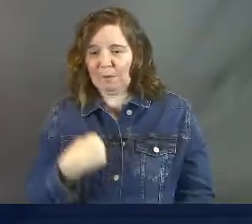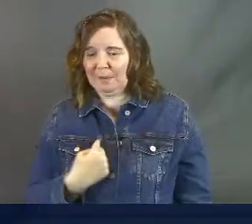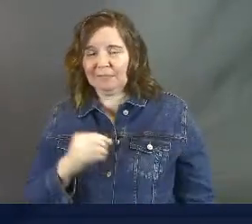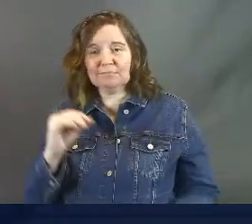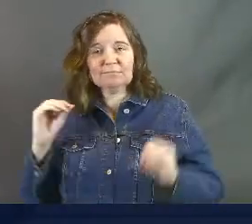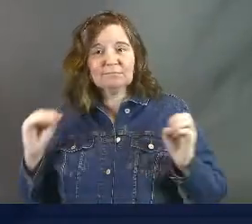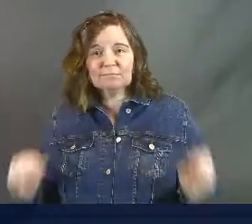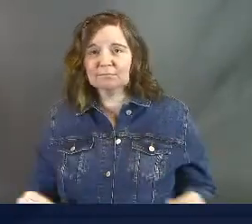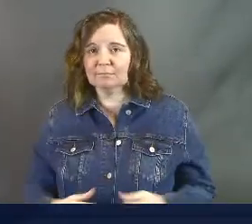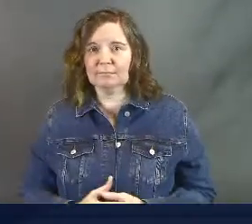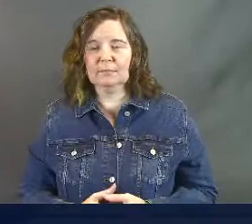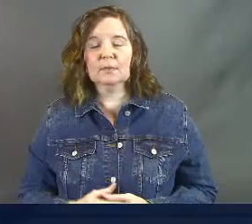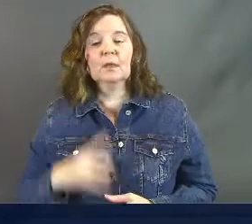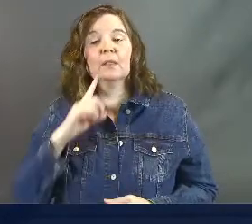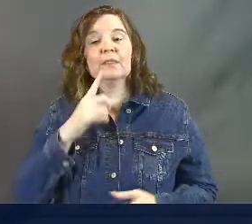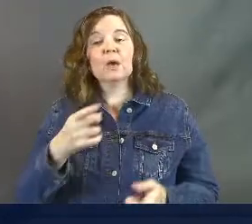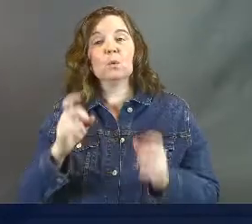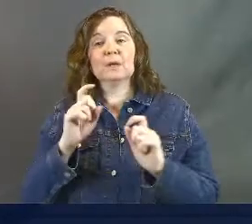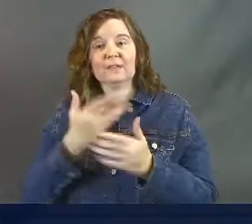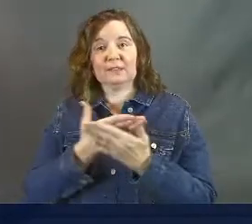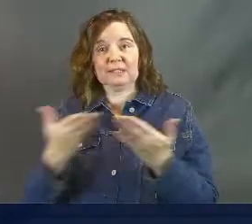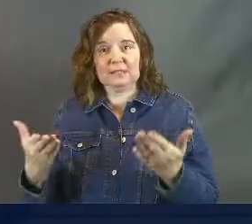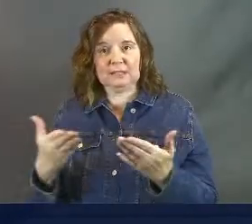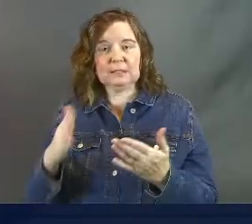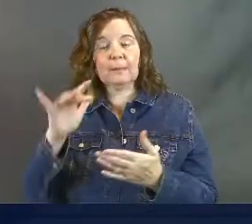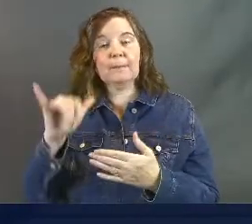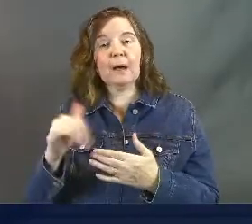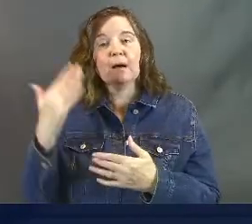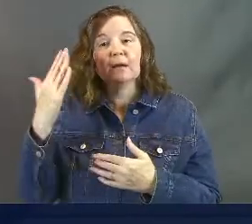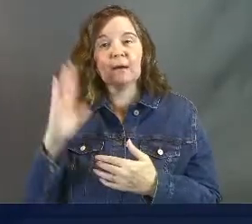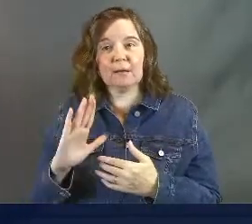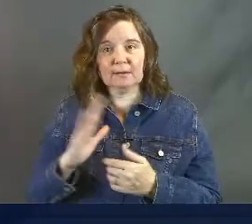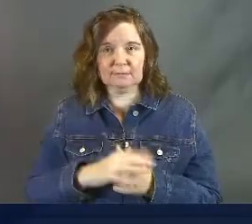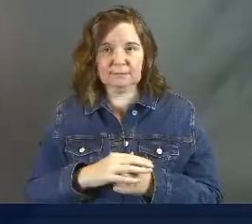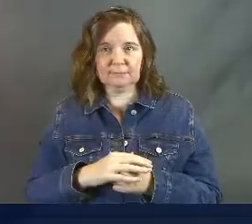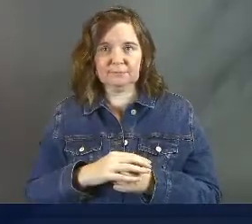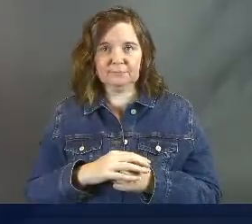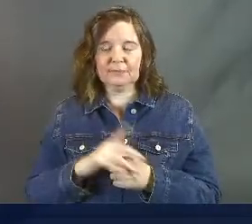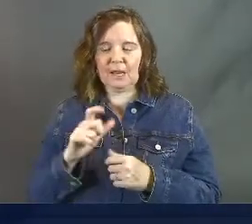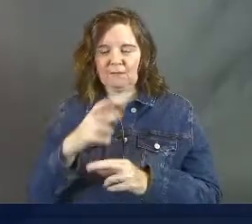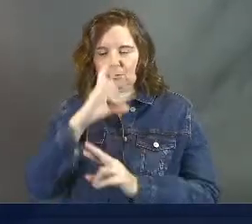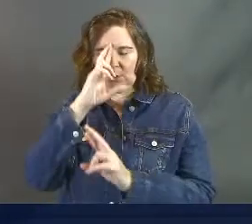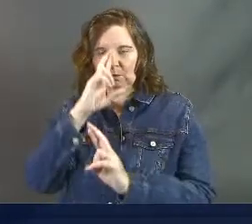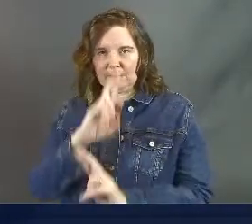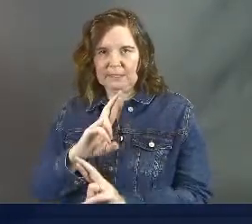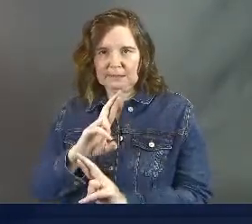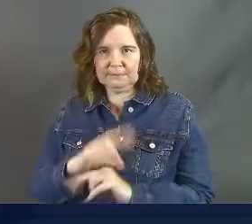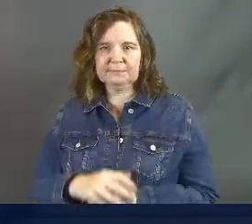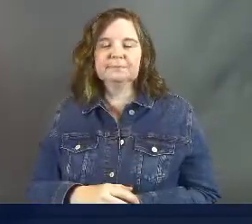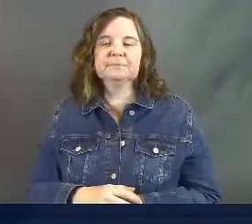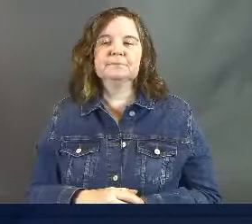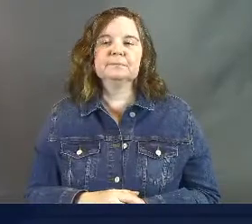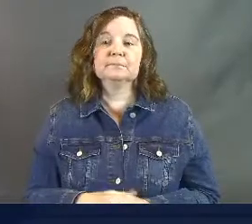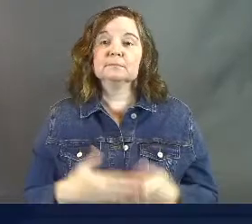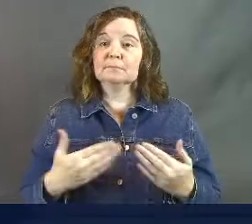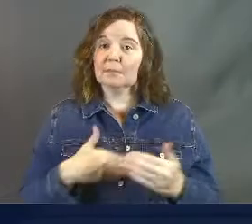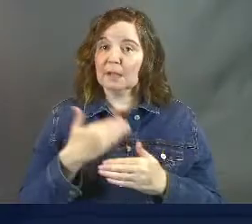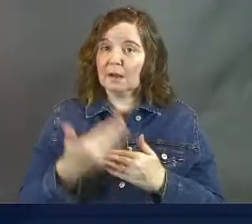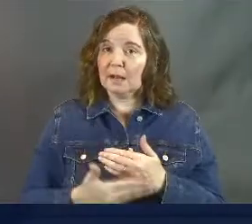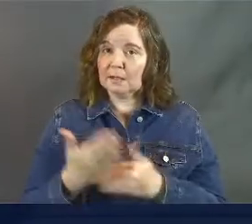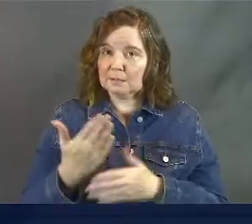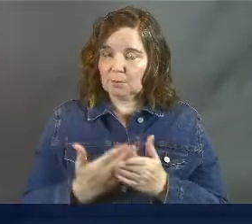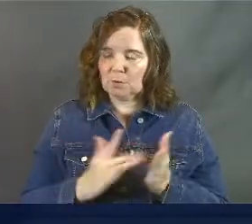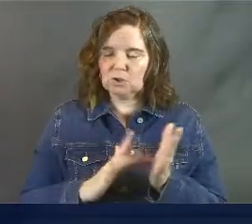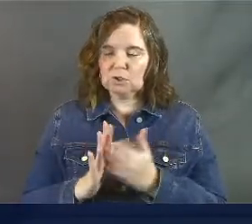me. They were given these things by God. And they have to be respected. Now, the next part